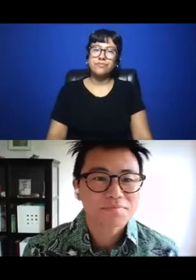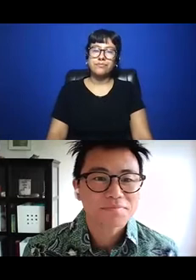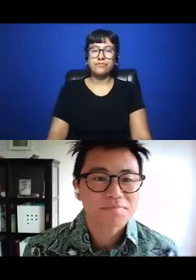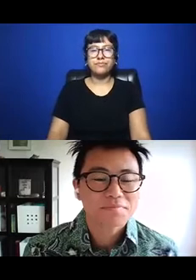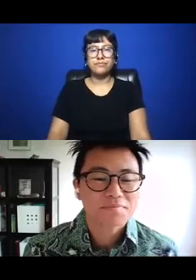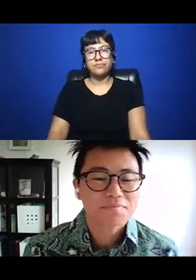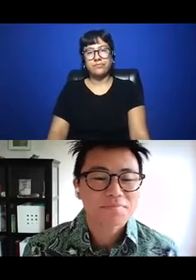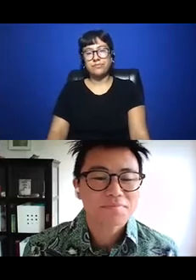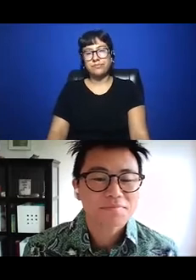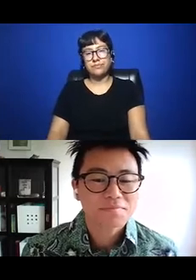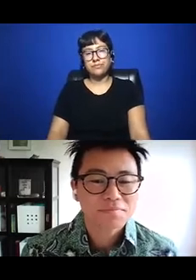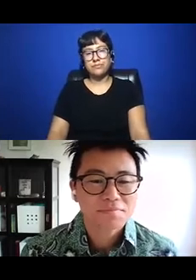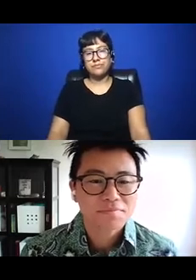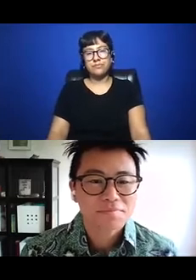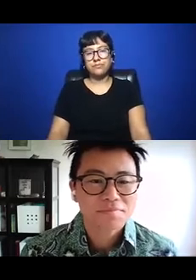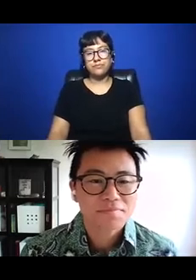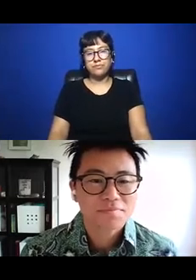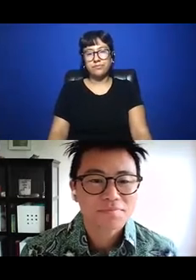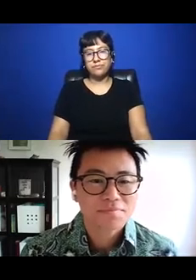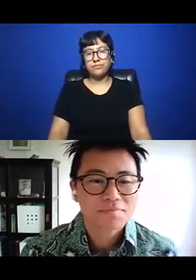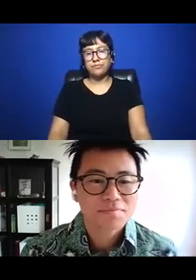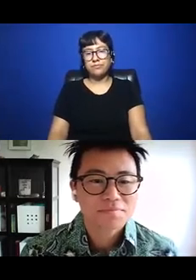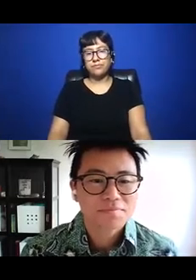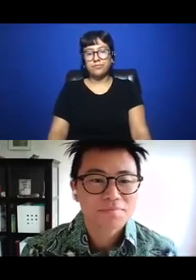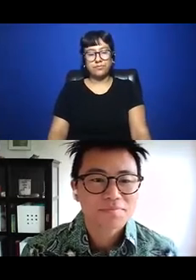we were talking about